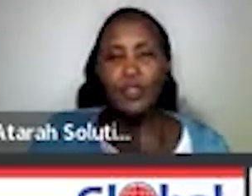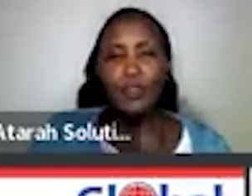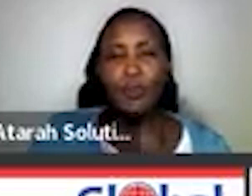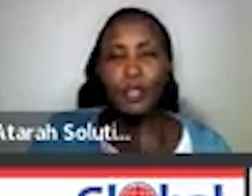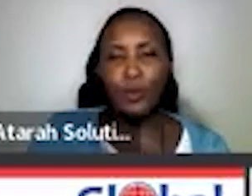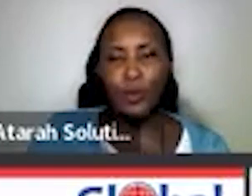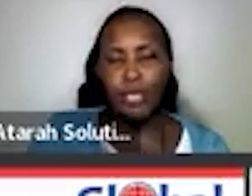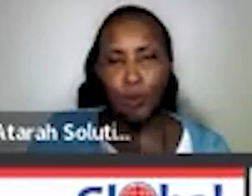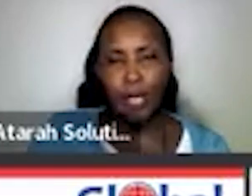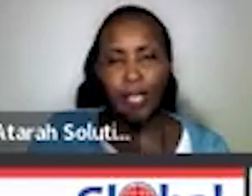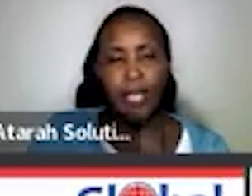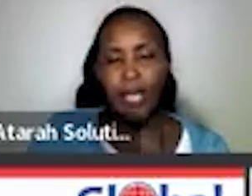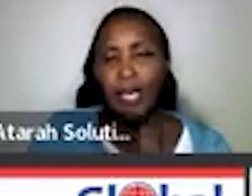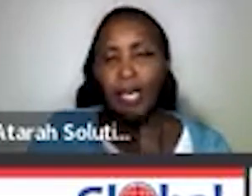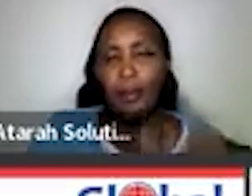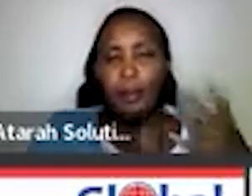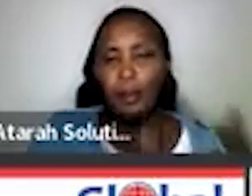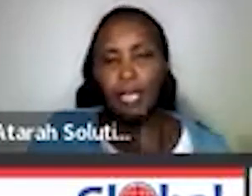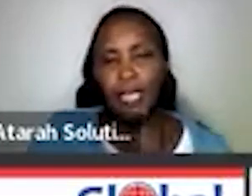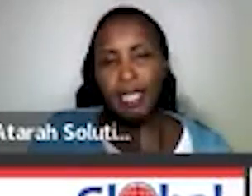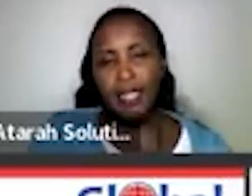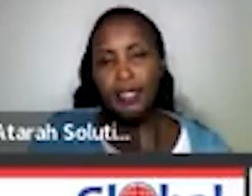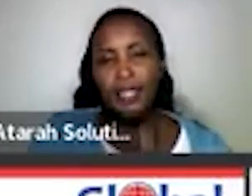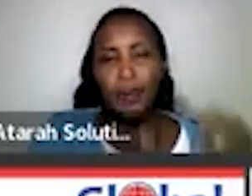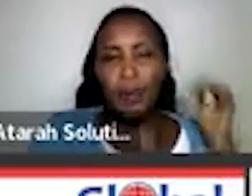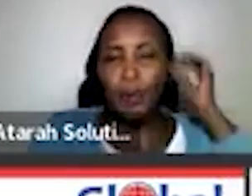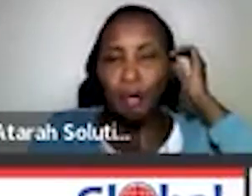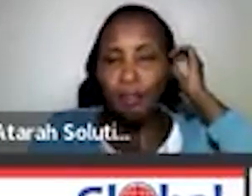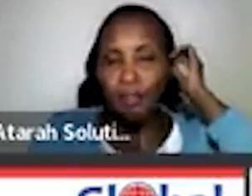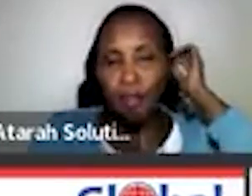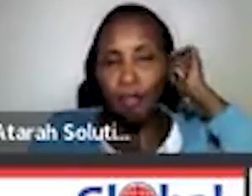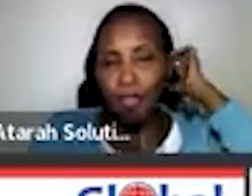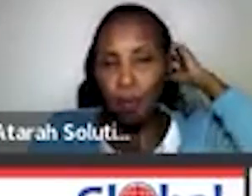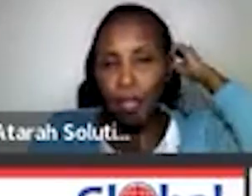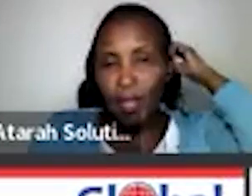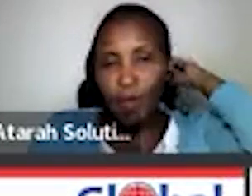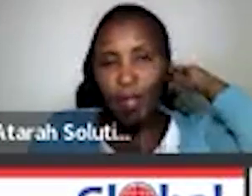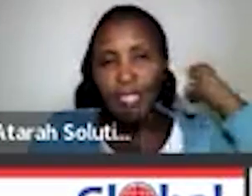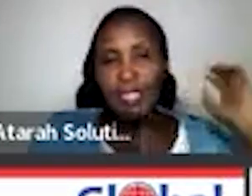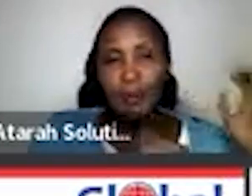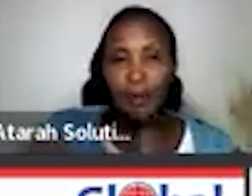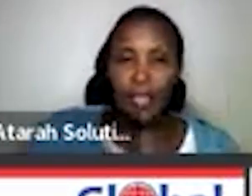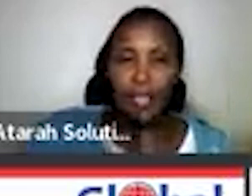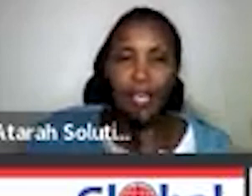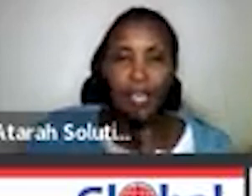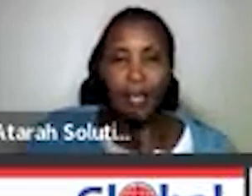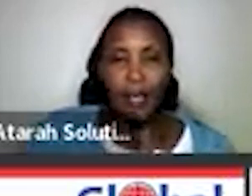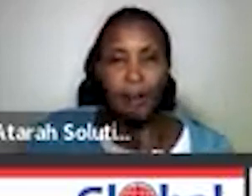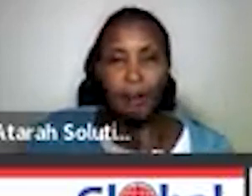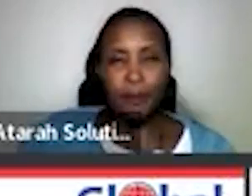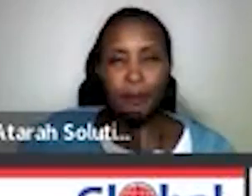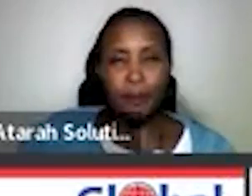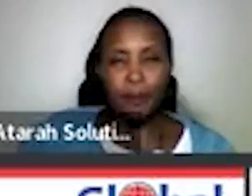the lessons you picked through networking? And maybe we'll encourage the people who have fear of networking to learn something.